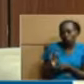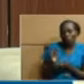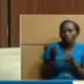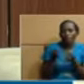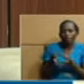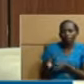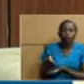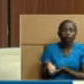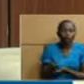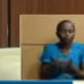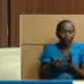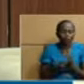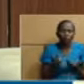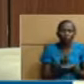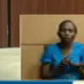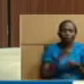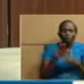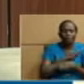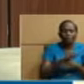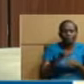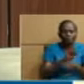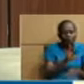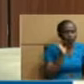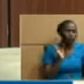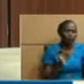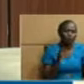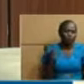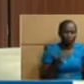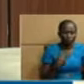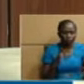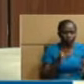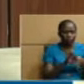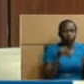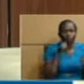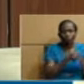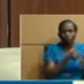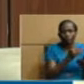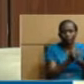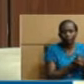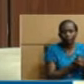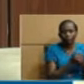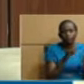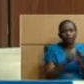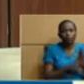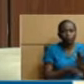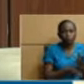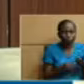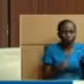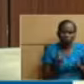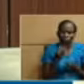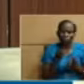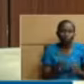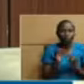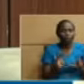the investment options that go along with social saving schemes. It's not just the one thing. And so we are